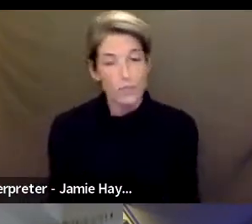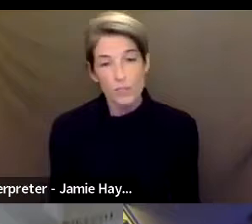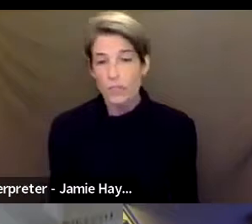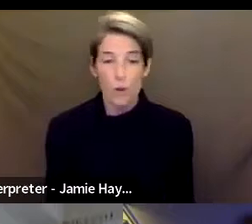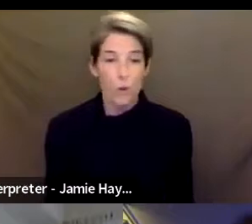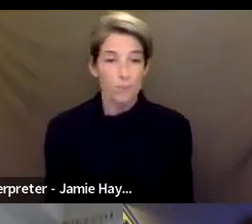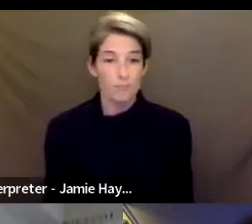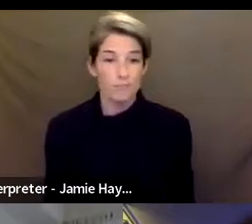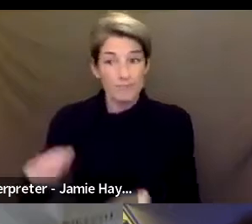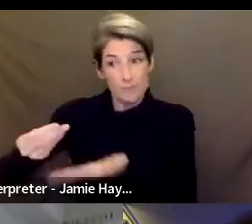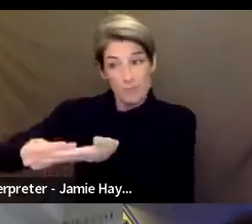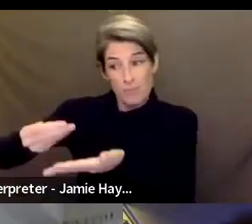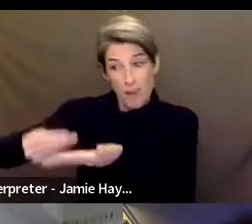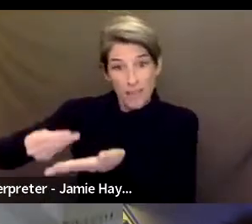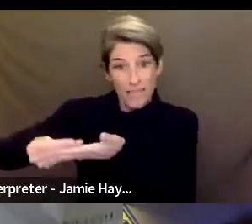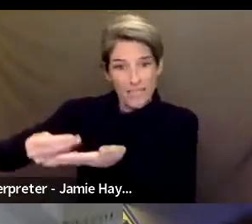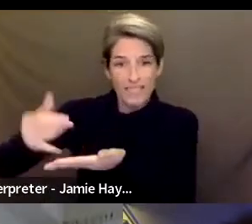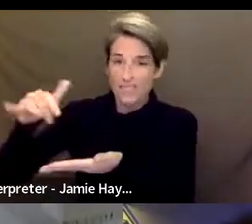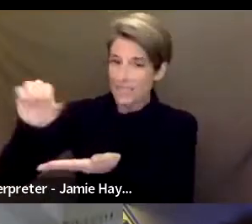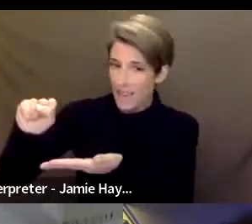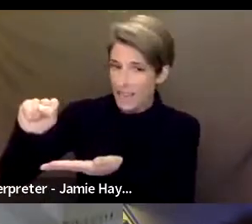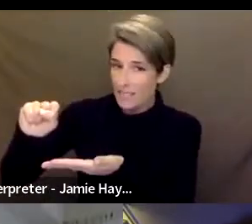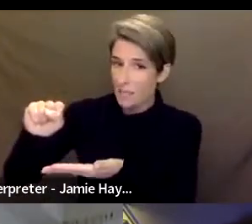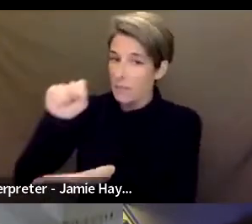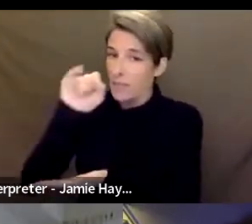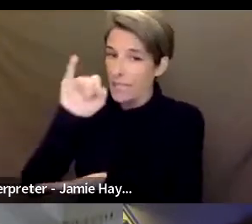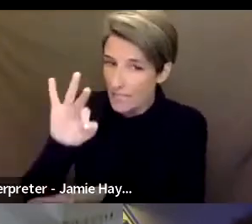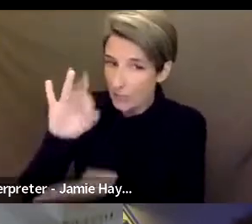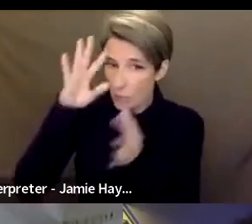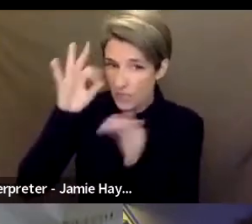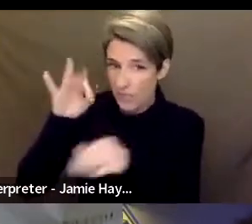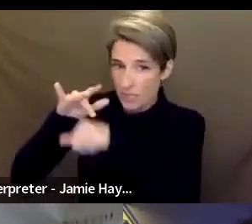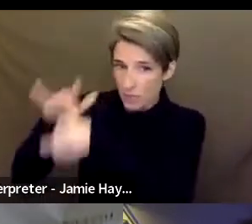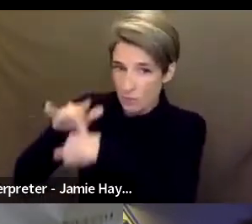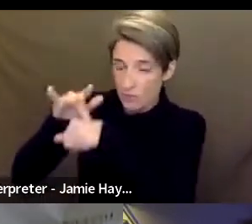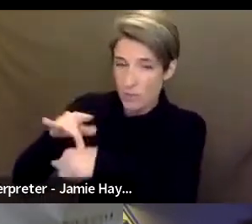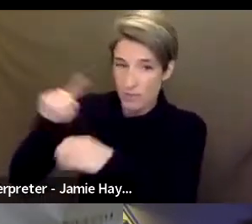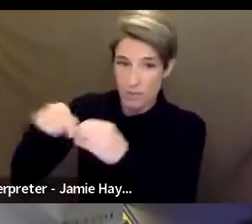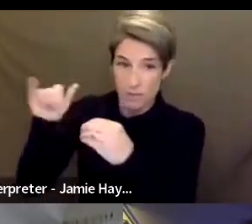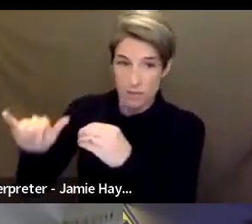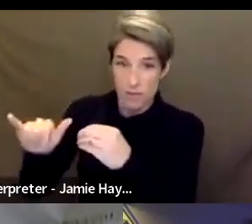about the money, but only if we make it all about the money.